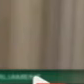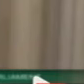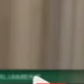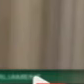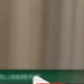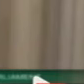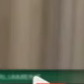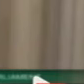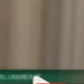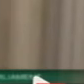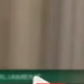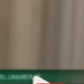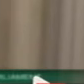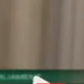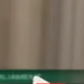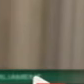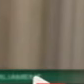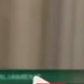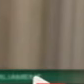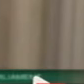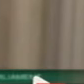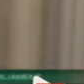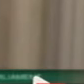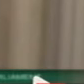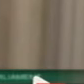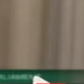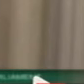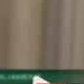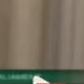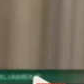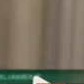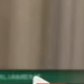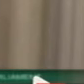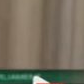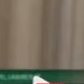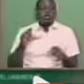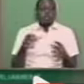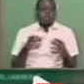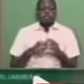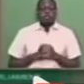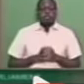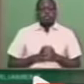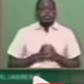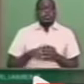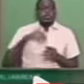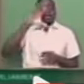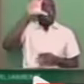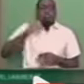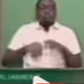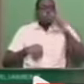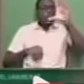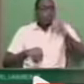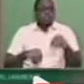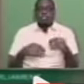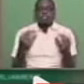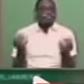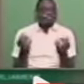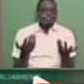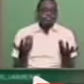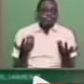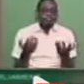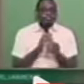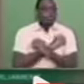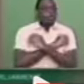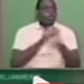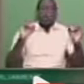lights were extinguished by this government. Those lights were put out, never forget. Those lights were extinguished by